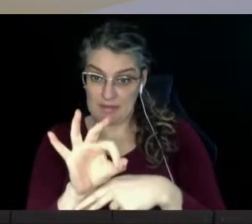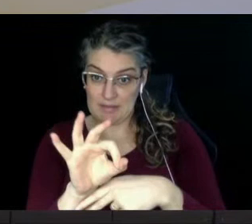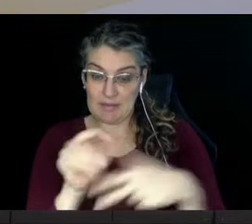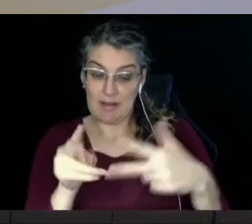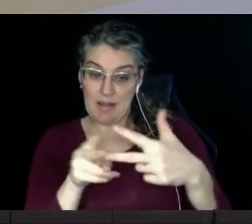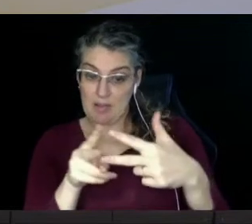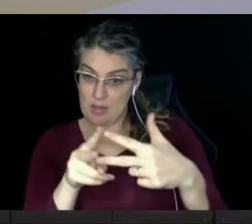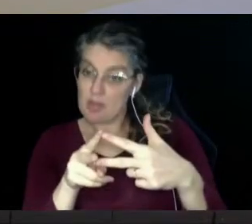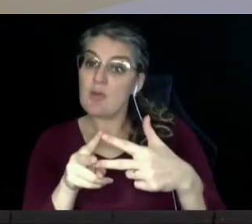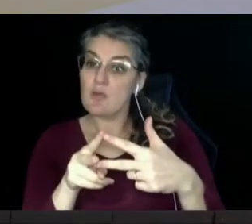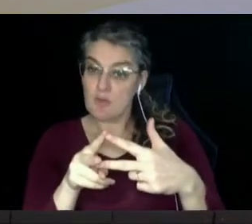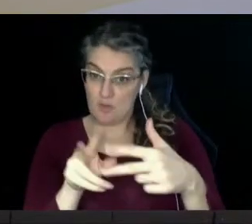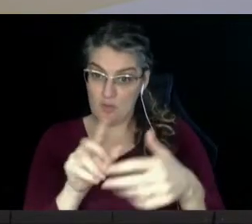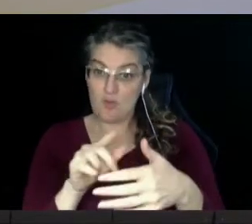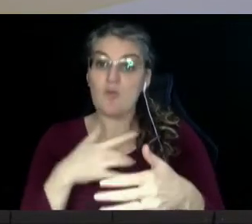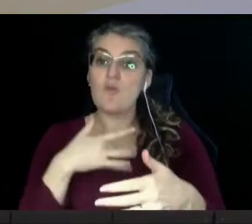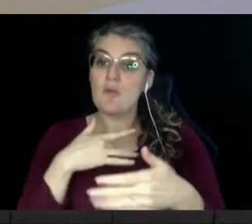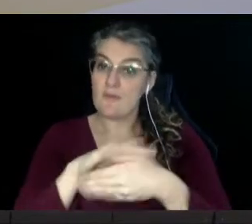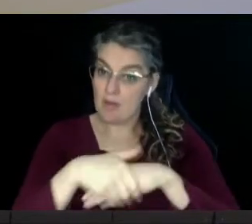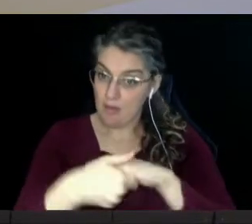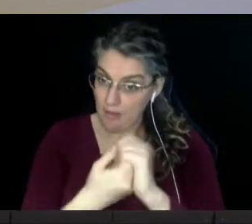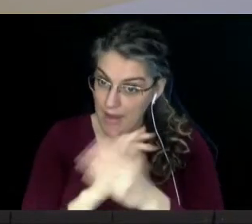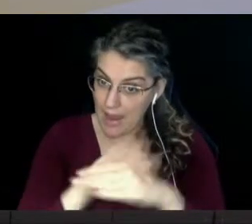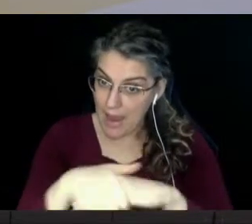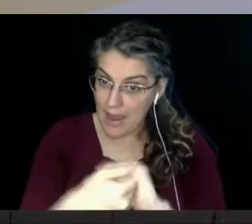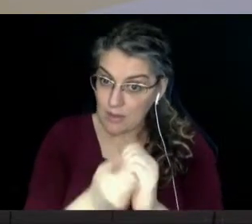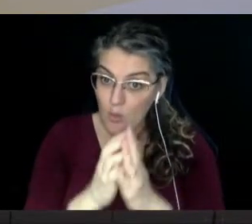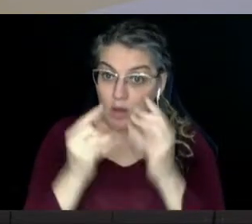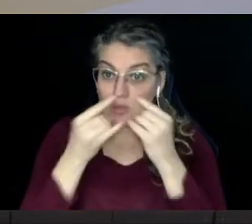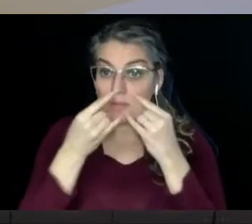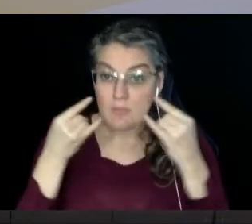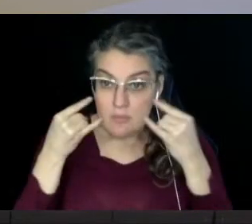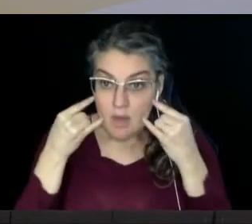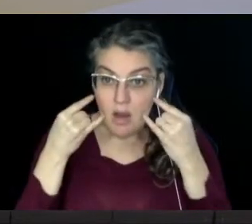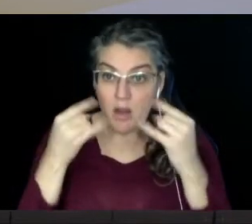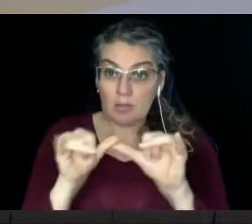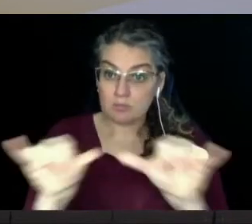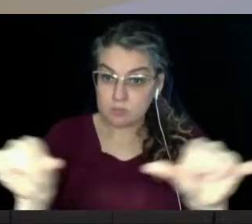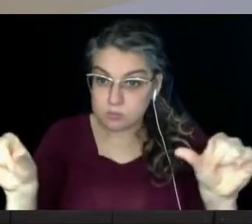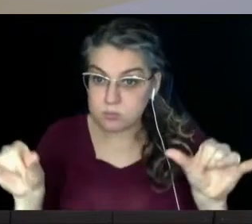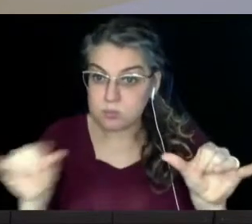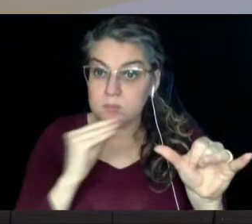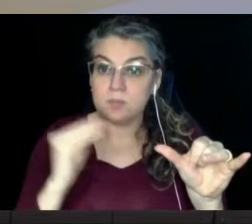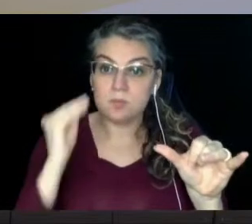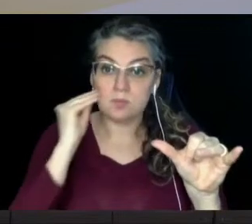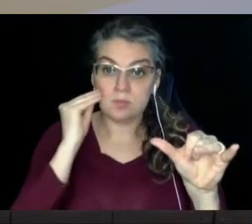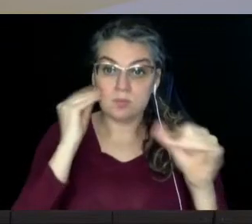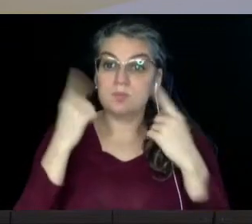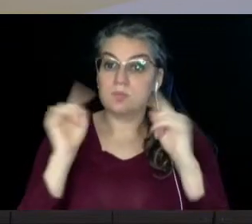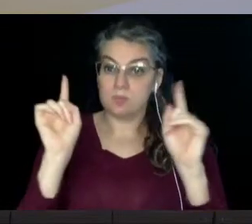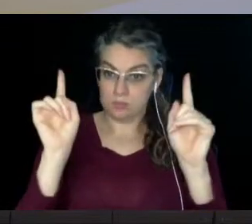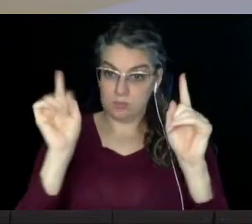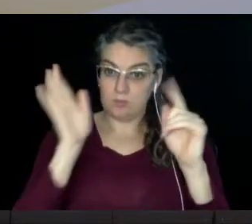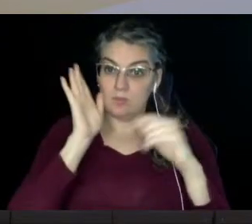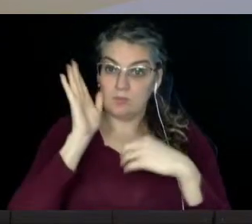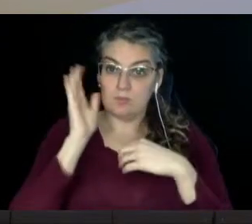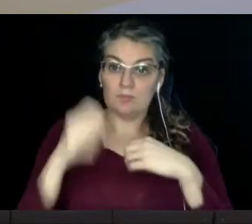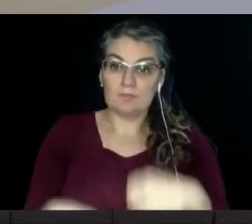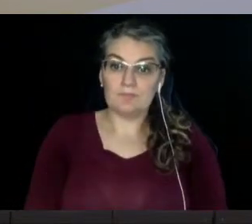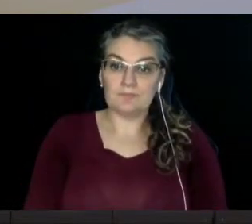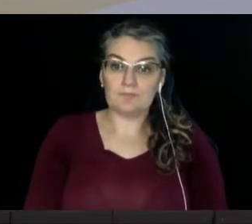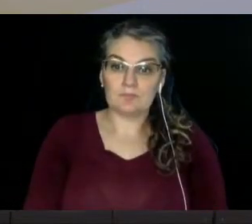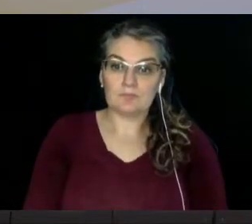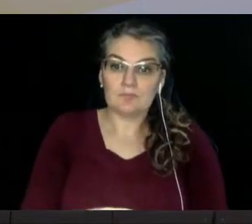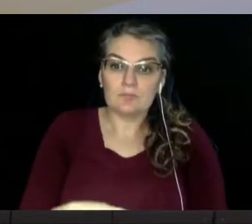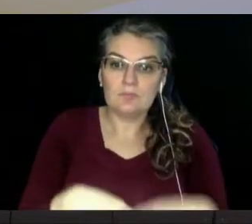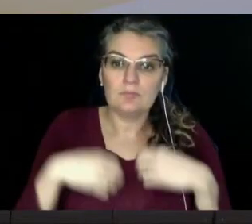concern. As a country, we are in a race against the variants. It is important we continue to